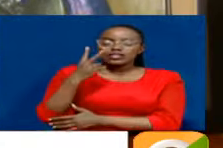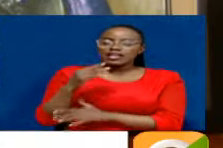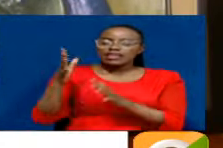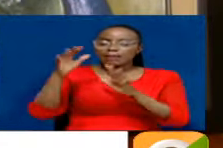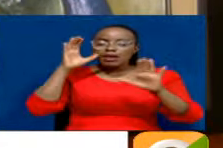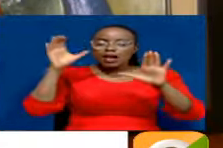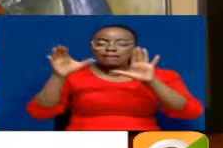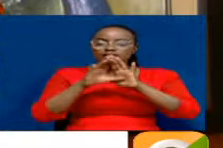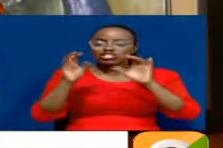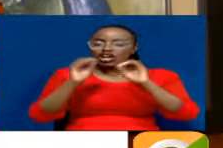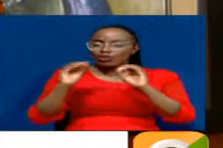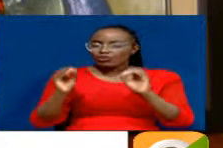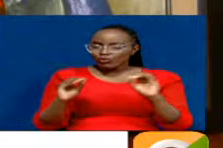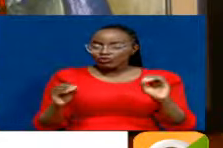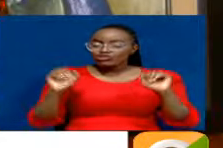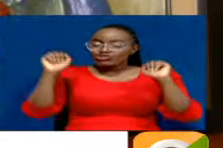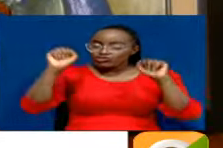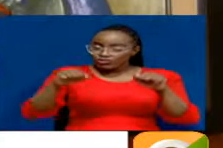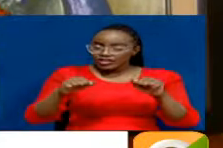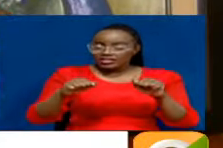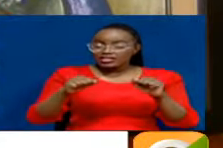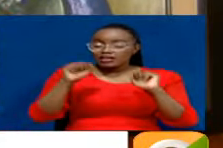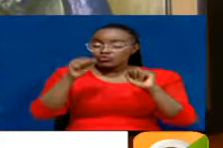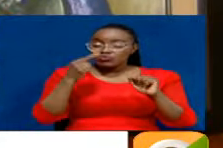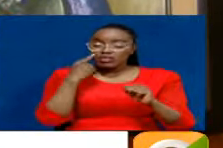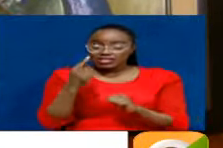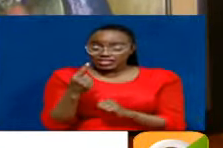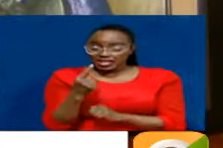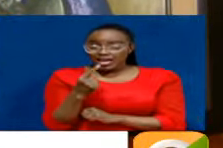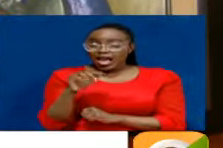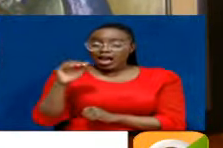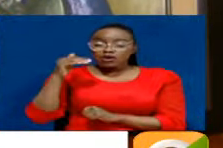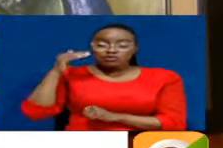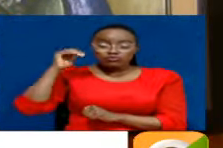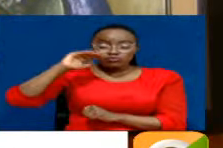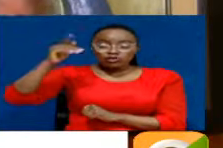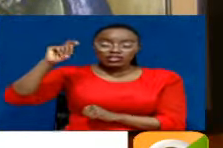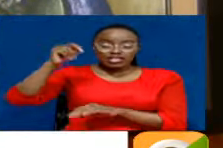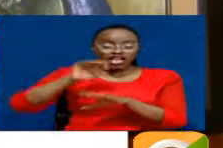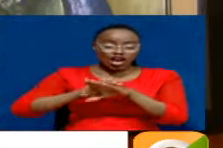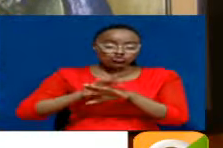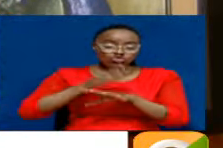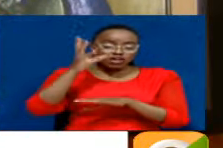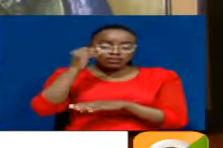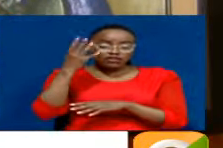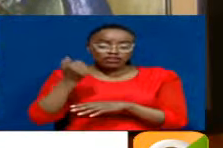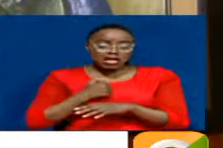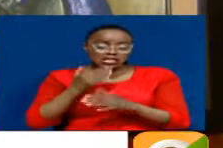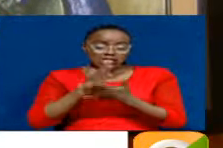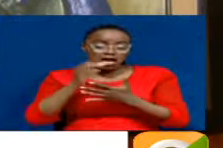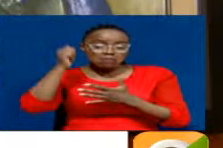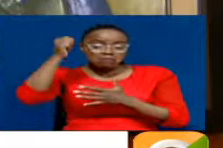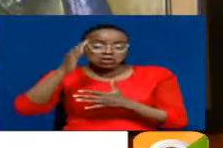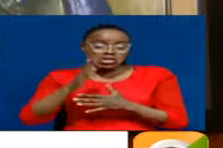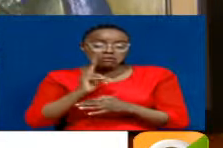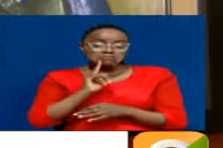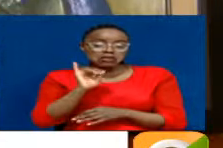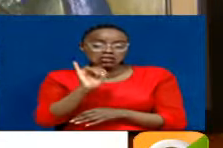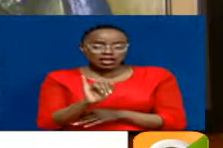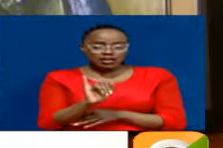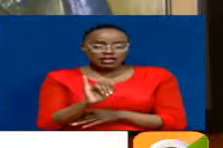bigger picture, that although it may appear like Mount Kenya is a very good girl, a very beautiful girl, as some politicians are